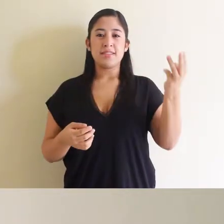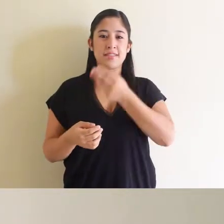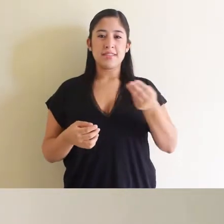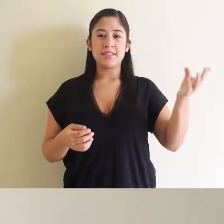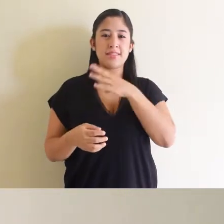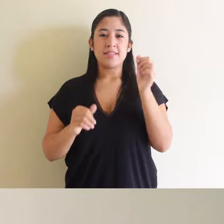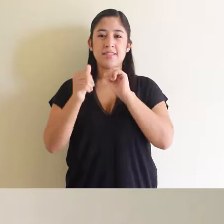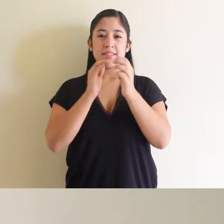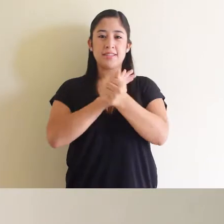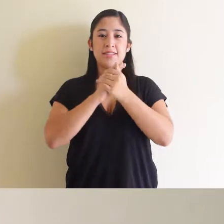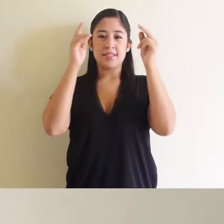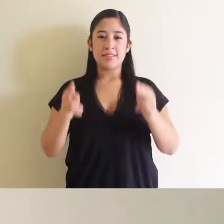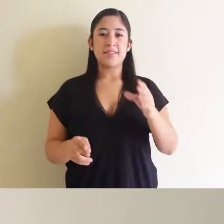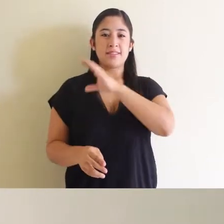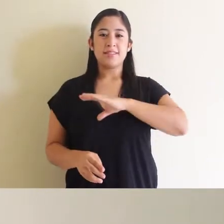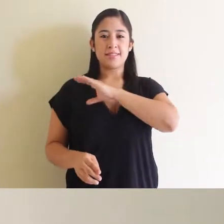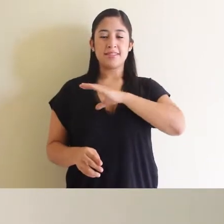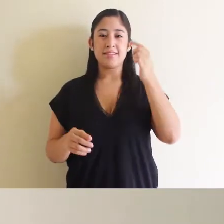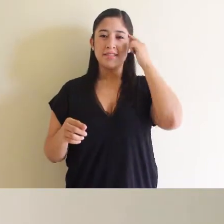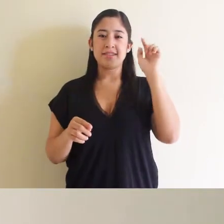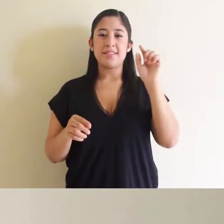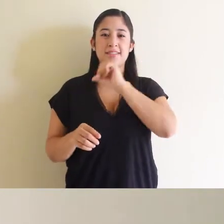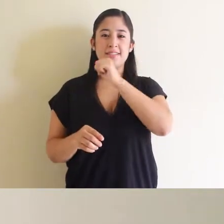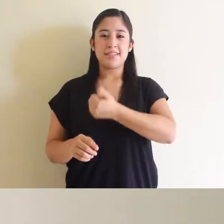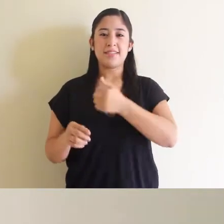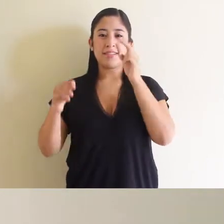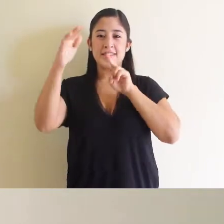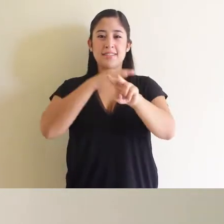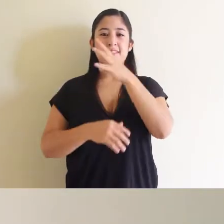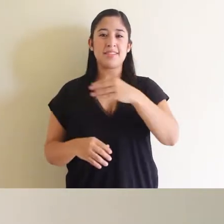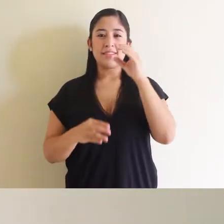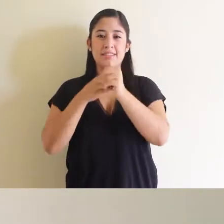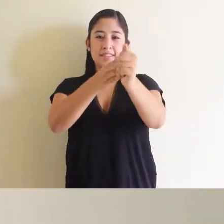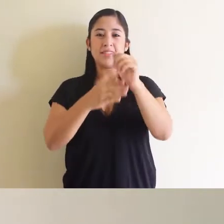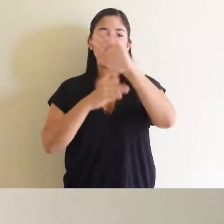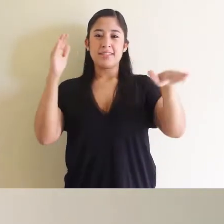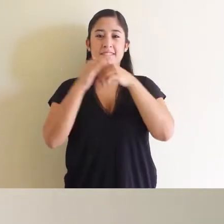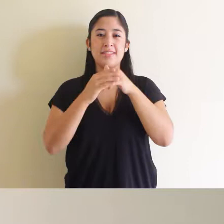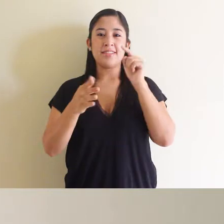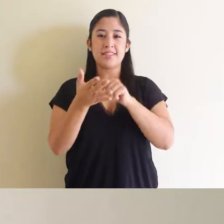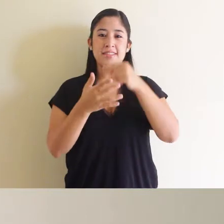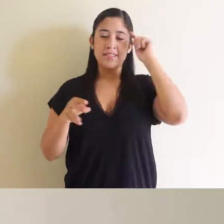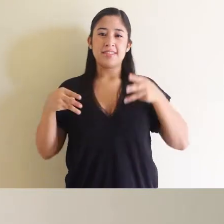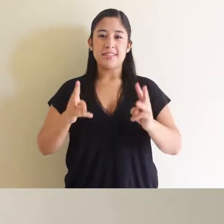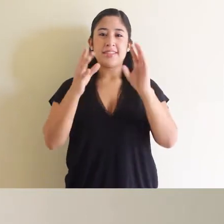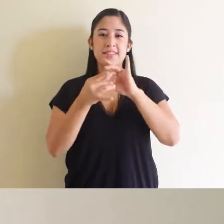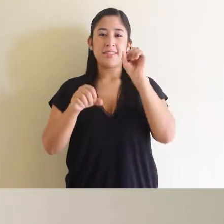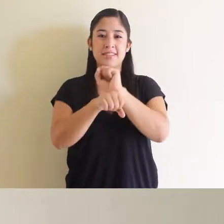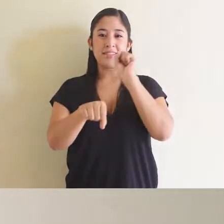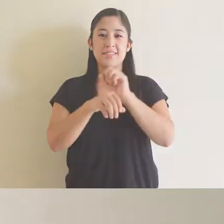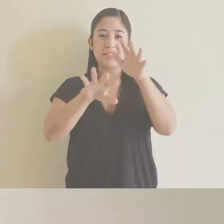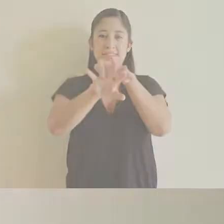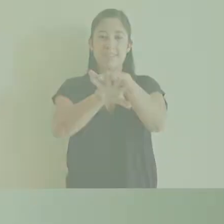a visionary attitude and leadership, all through an internal training that promotes the relationship between the productive, industrial, and